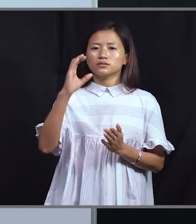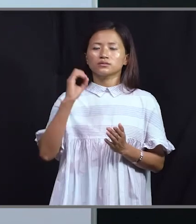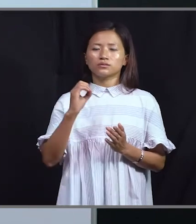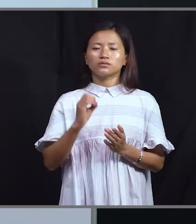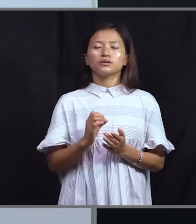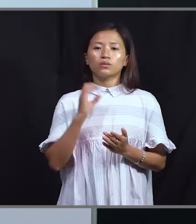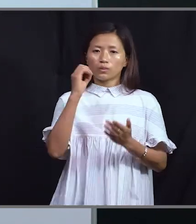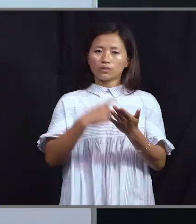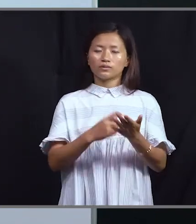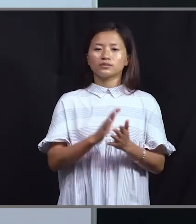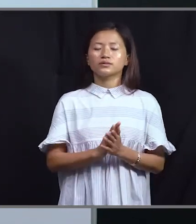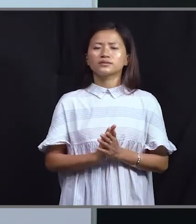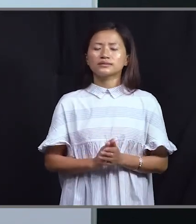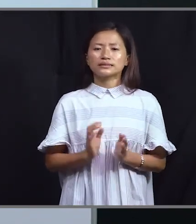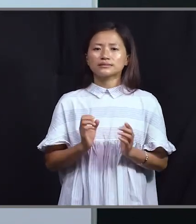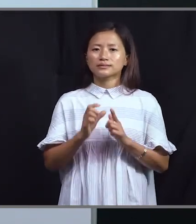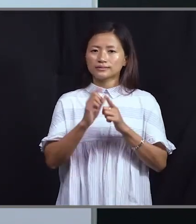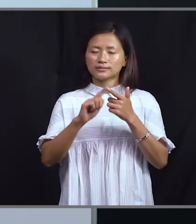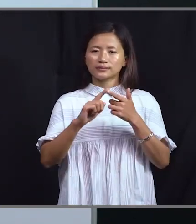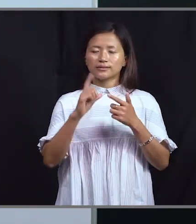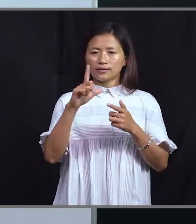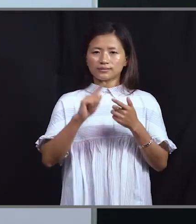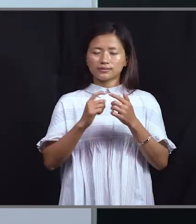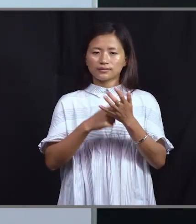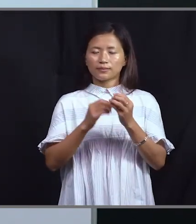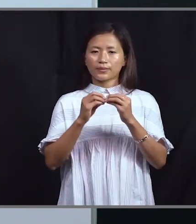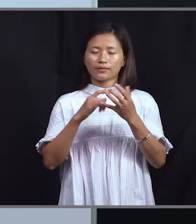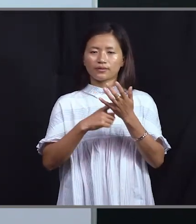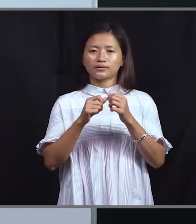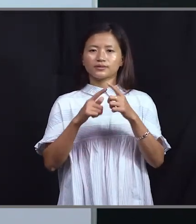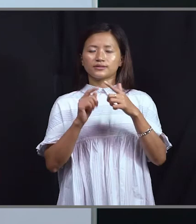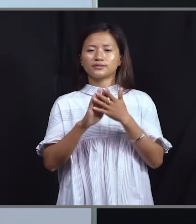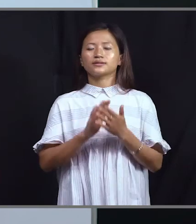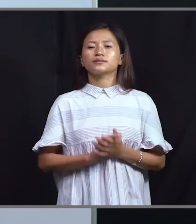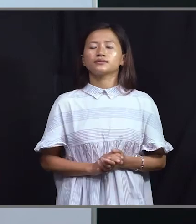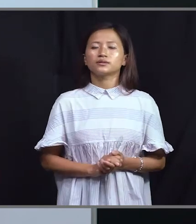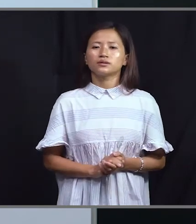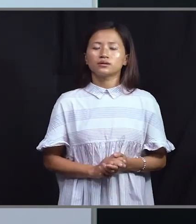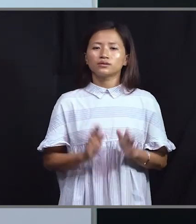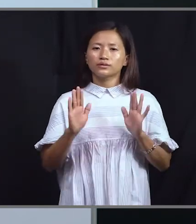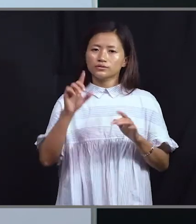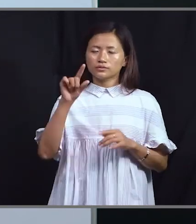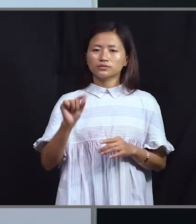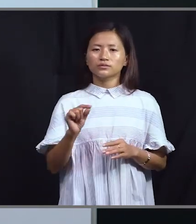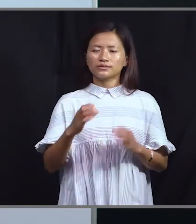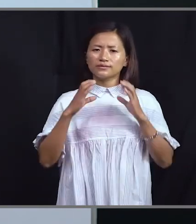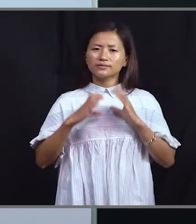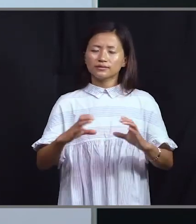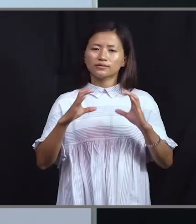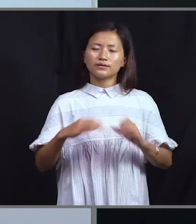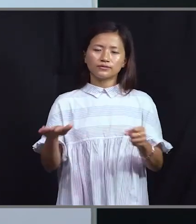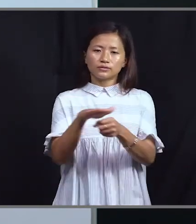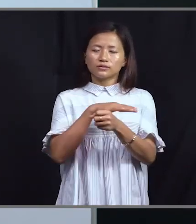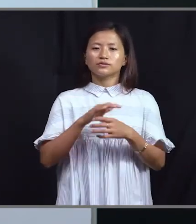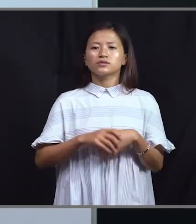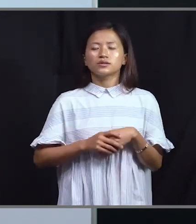deliberate function. That means what? Coordination is not an easy task. That's what it says. We have to do coordination very carefully. Okay.